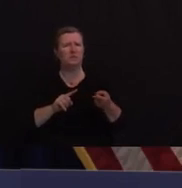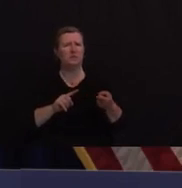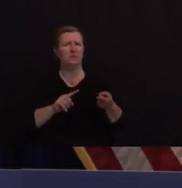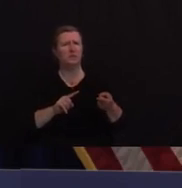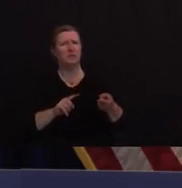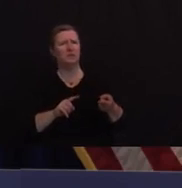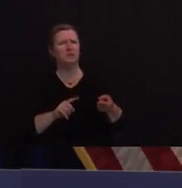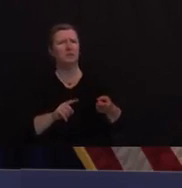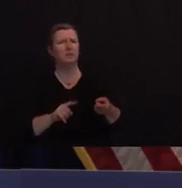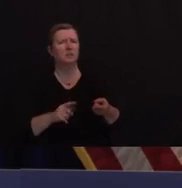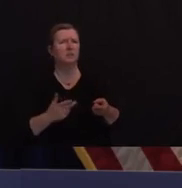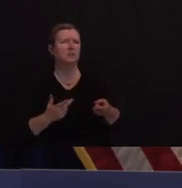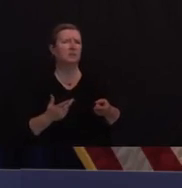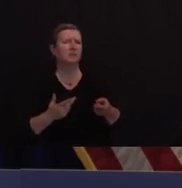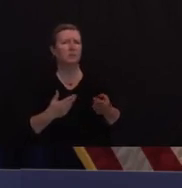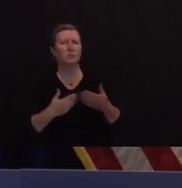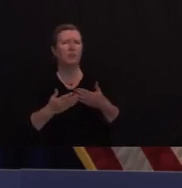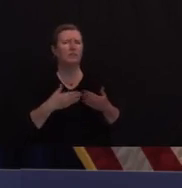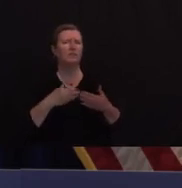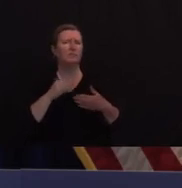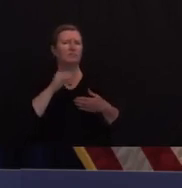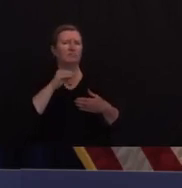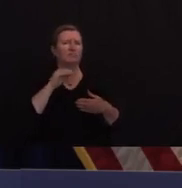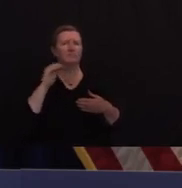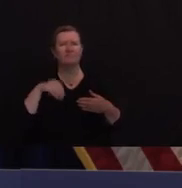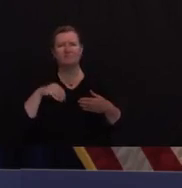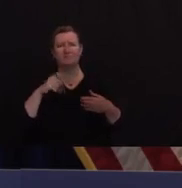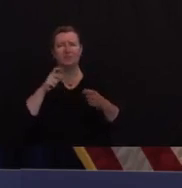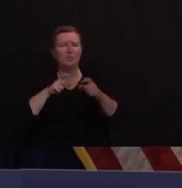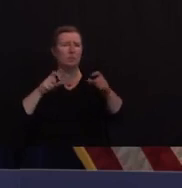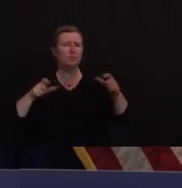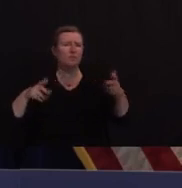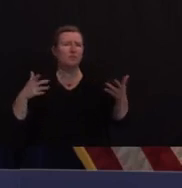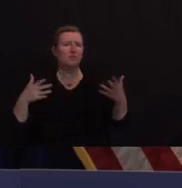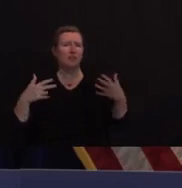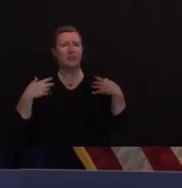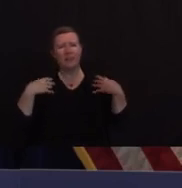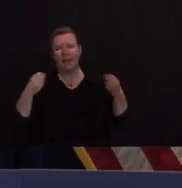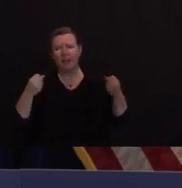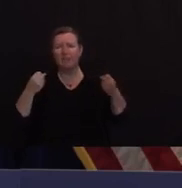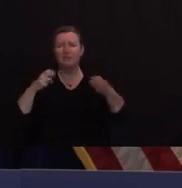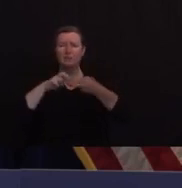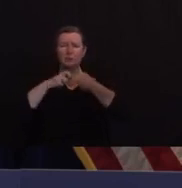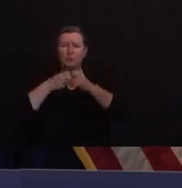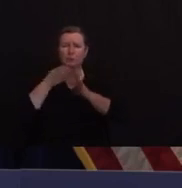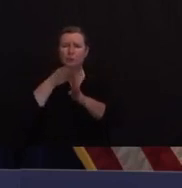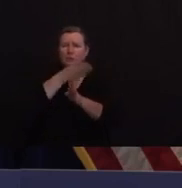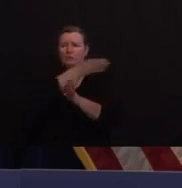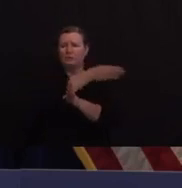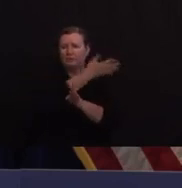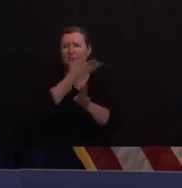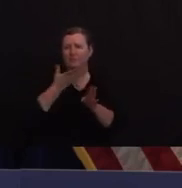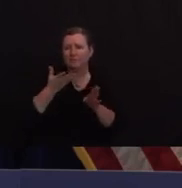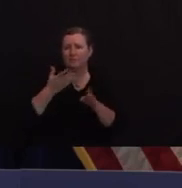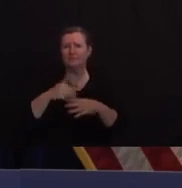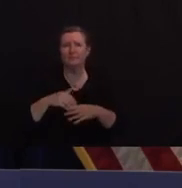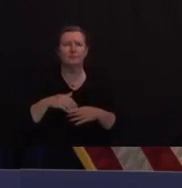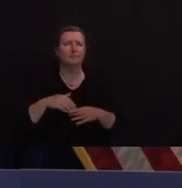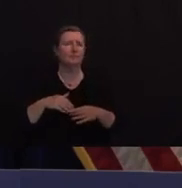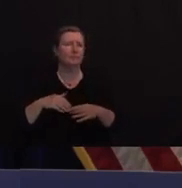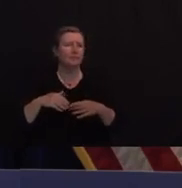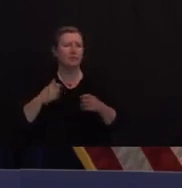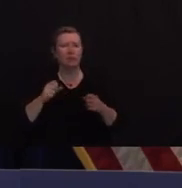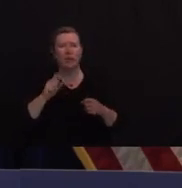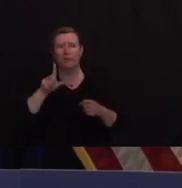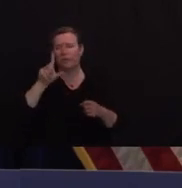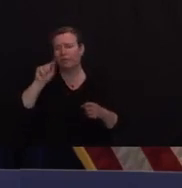we're really asking particularly medical directors in long-term care to do a deep